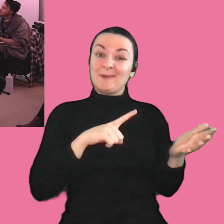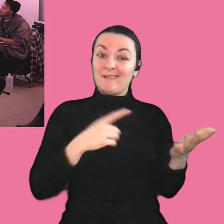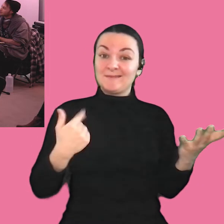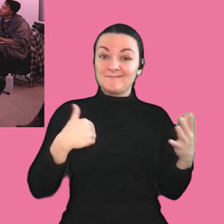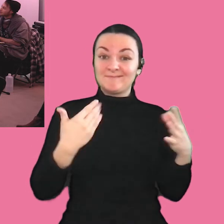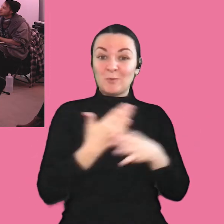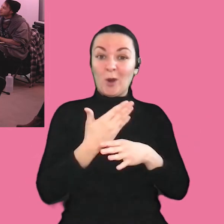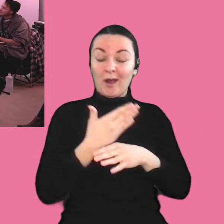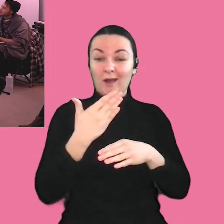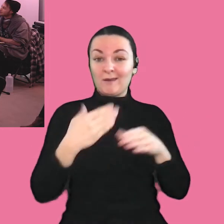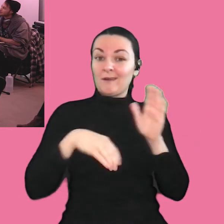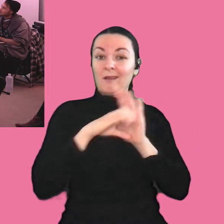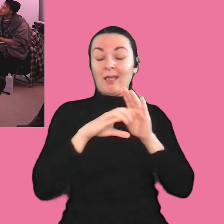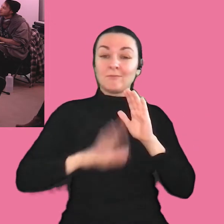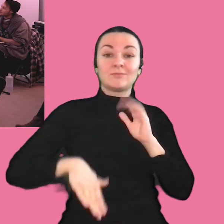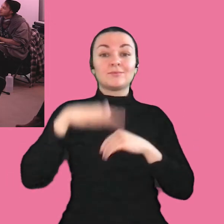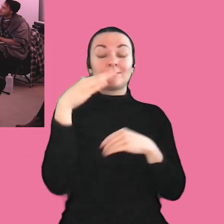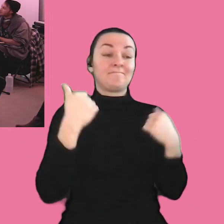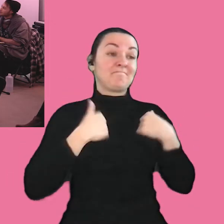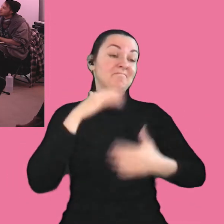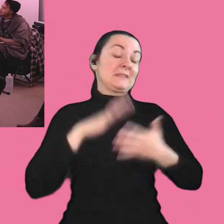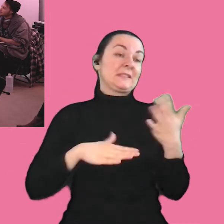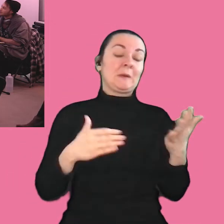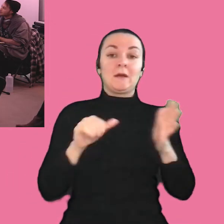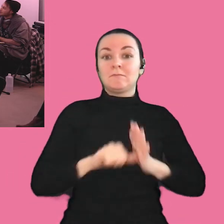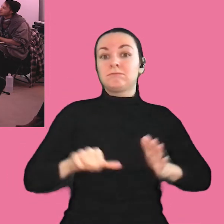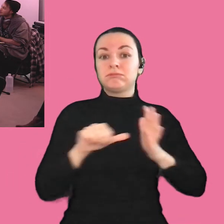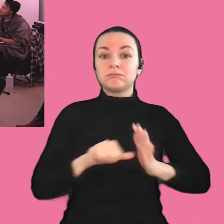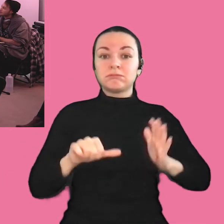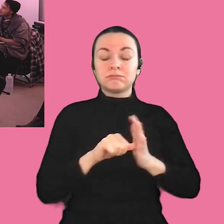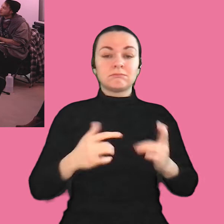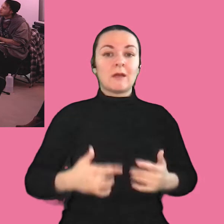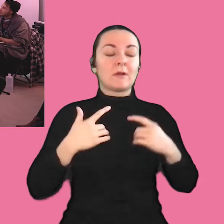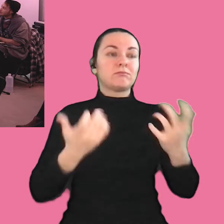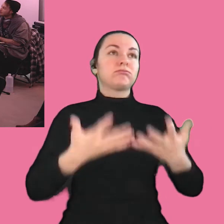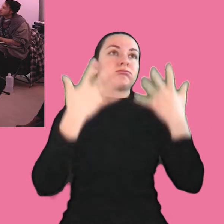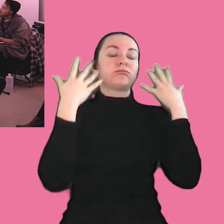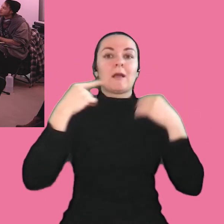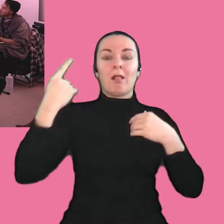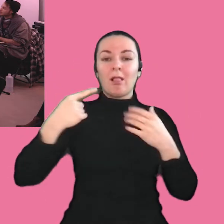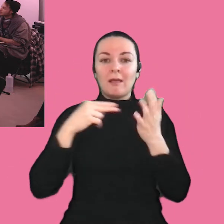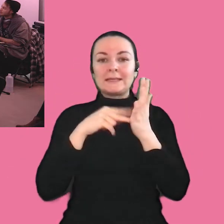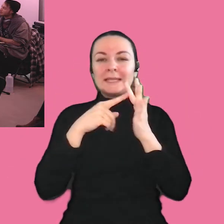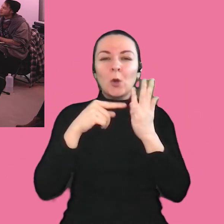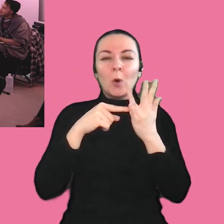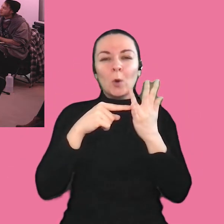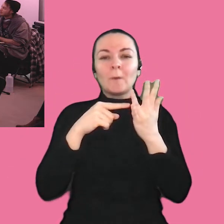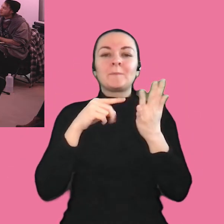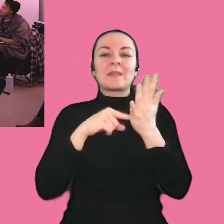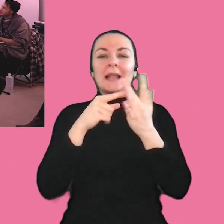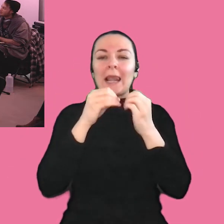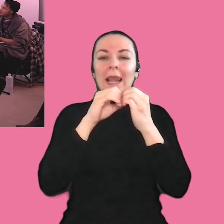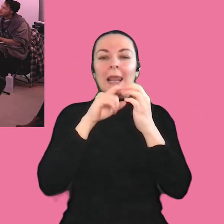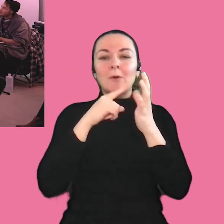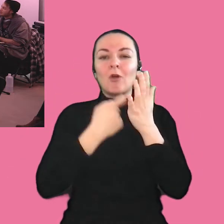background was, why I wanted to study there, what I thought studying there would be, and I got offered a place unconditionally, but the